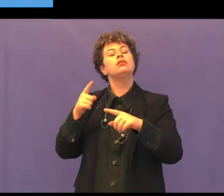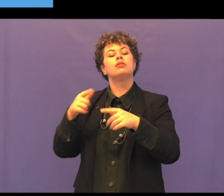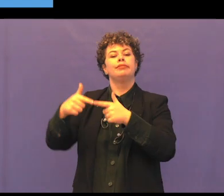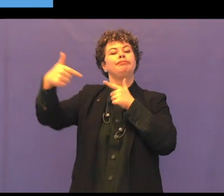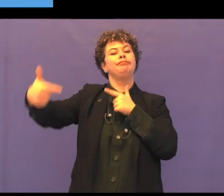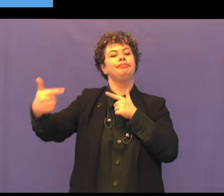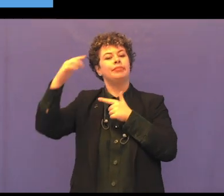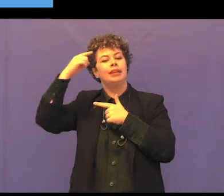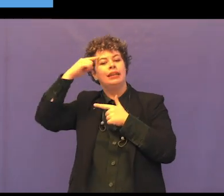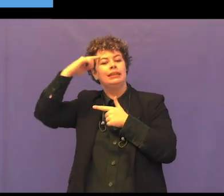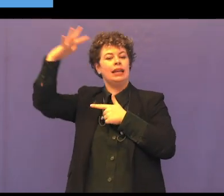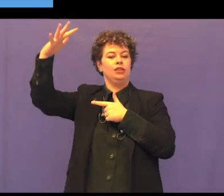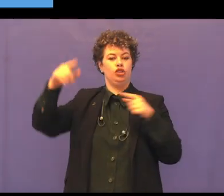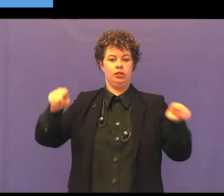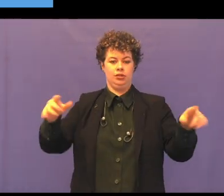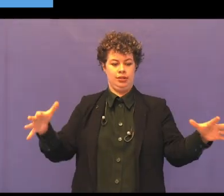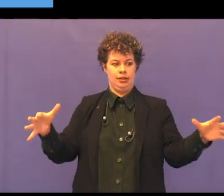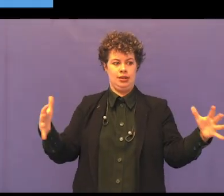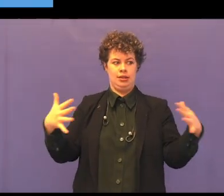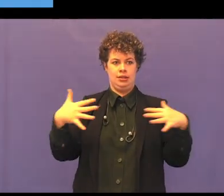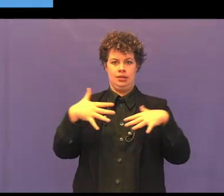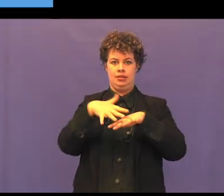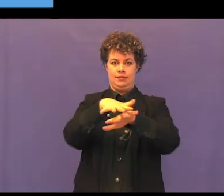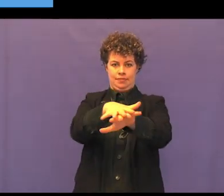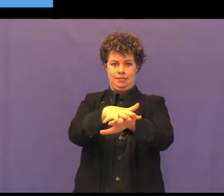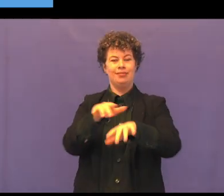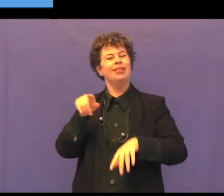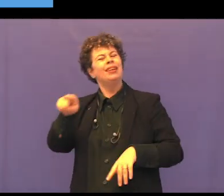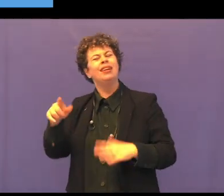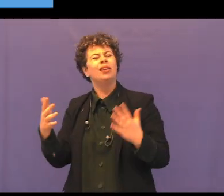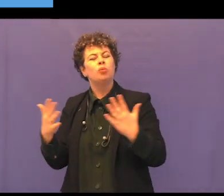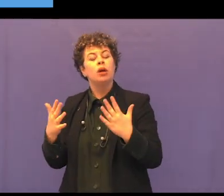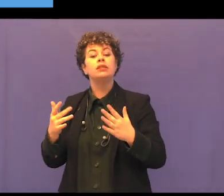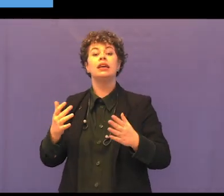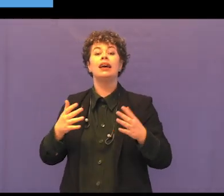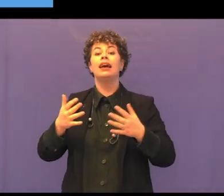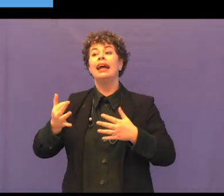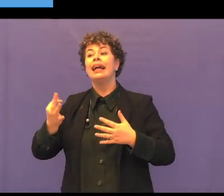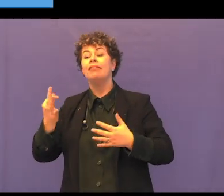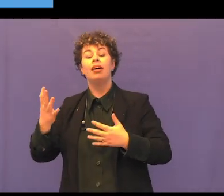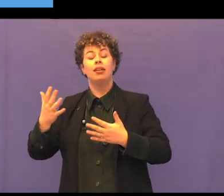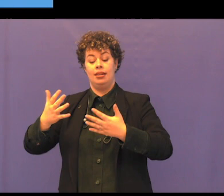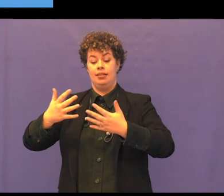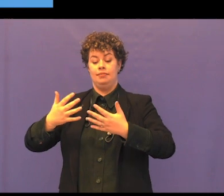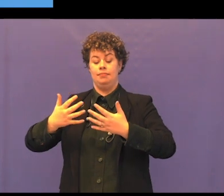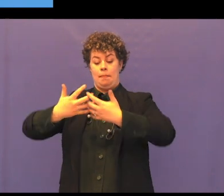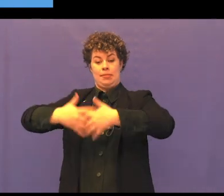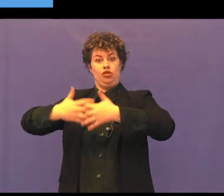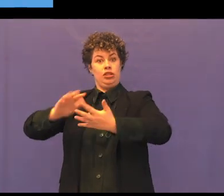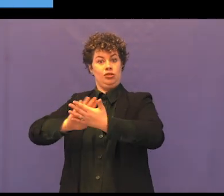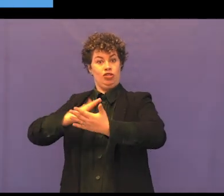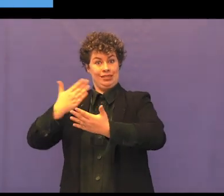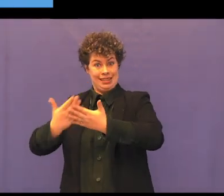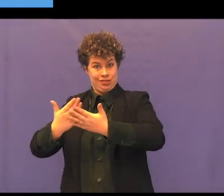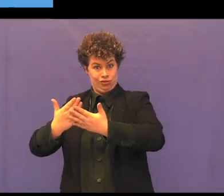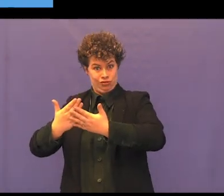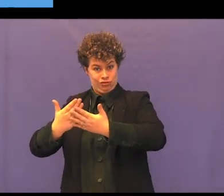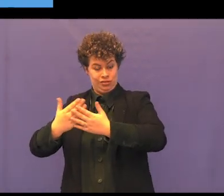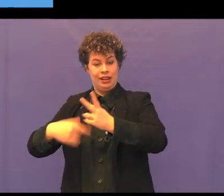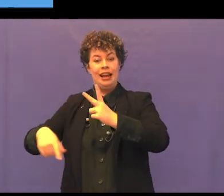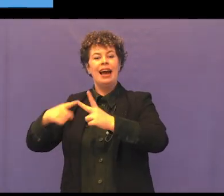translation and telepresencing technologies, that this allows for people all over the